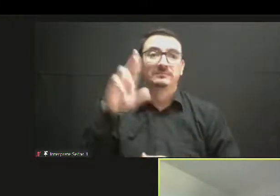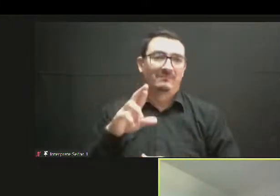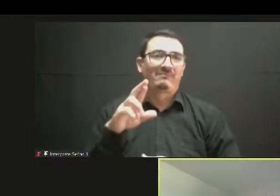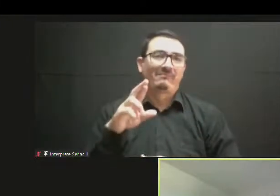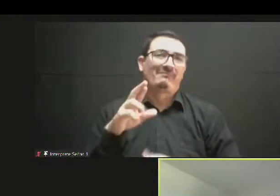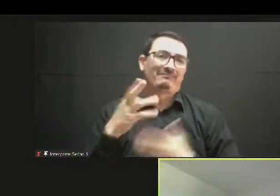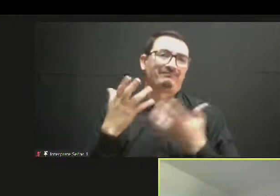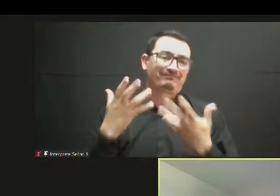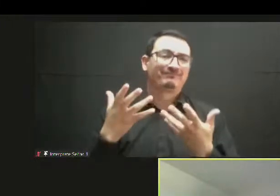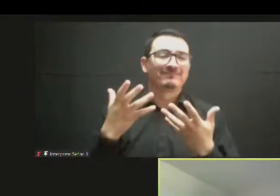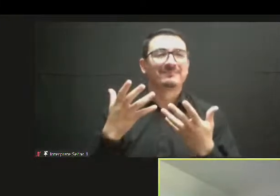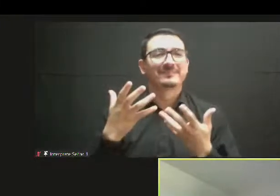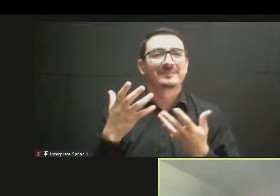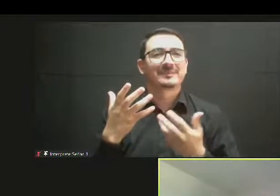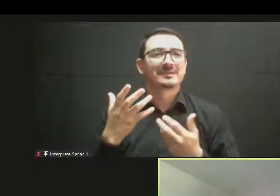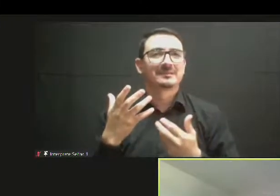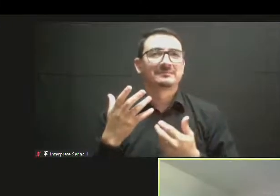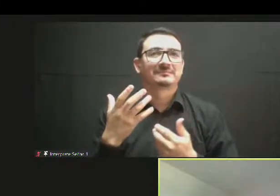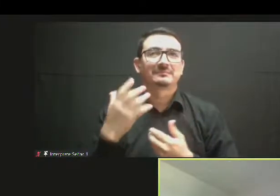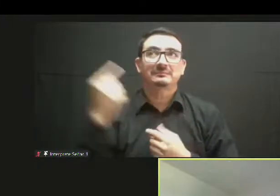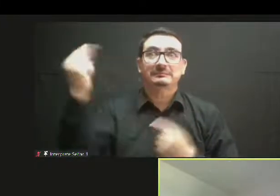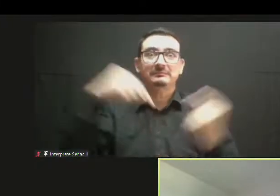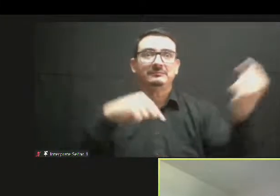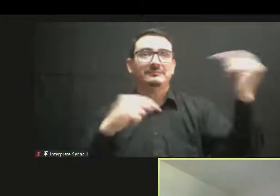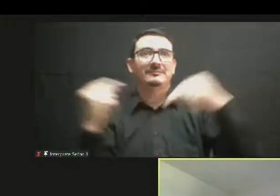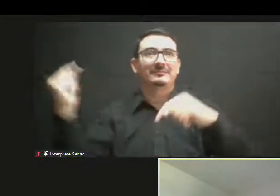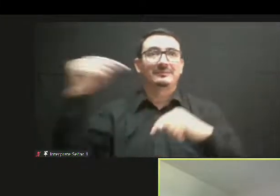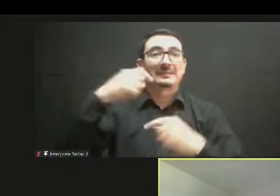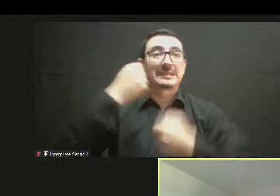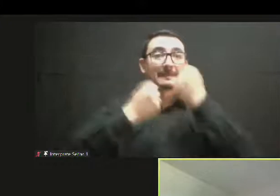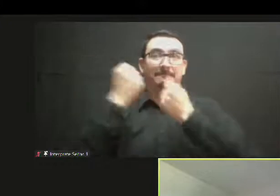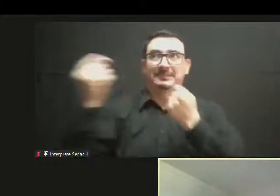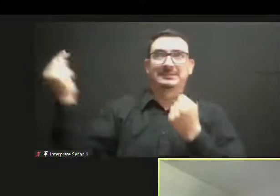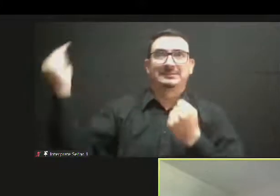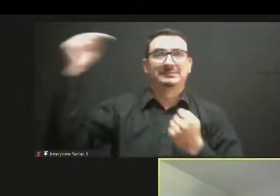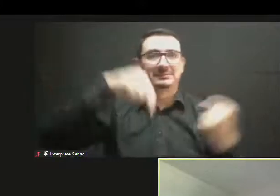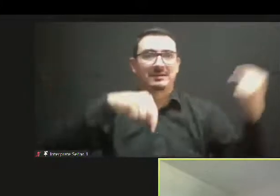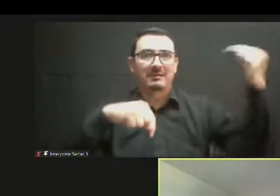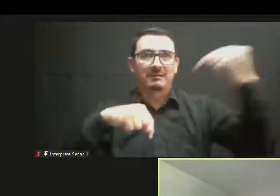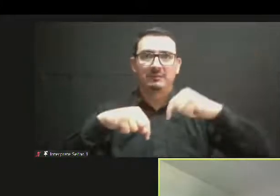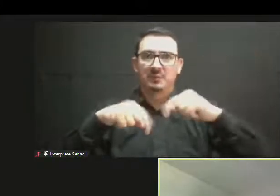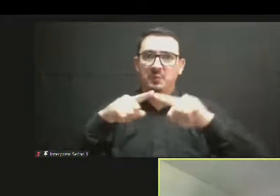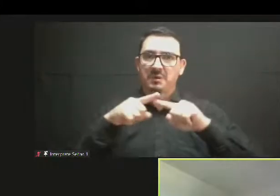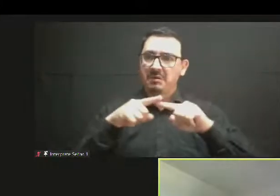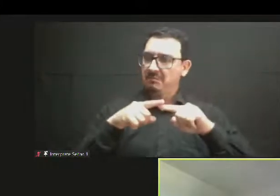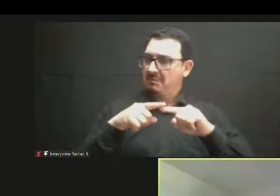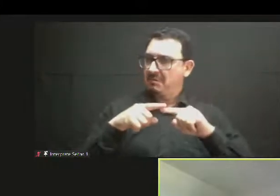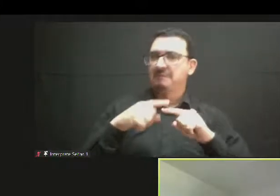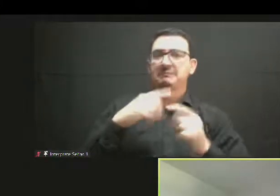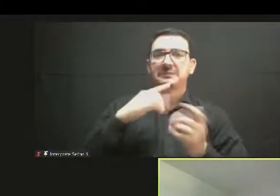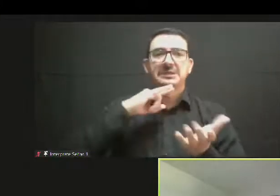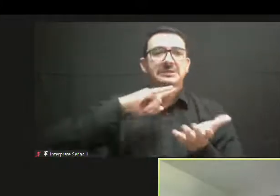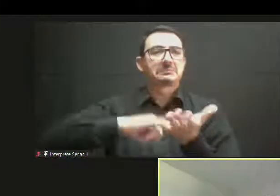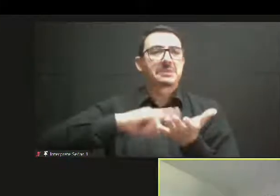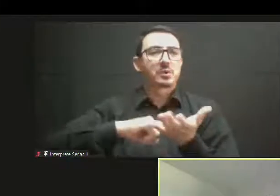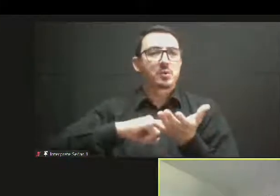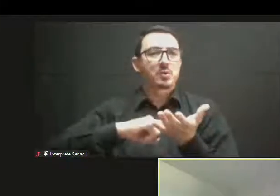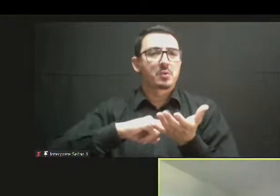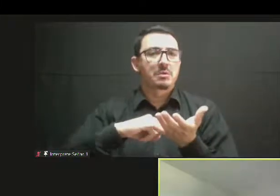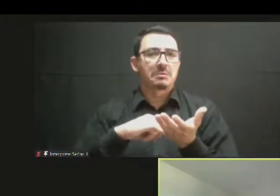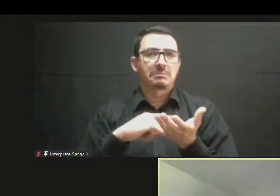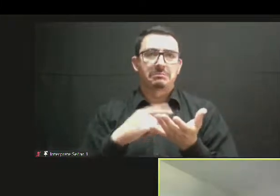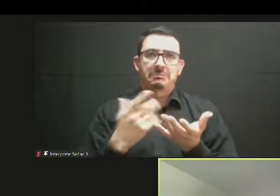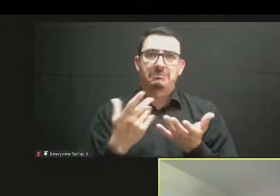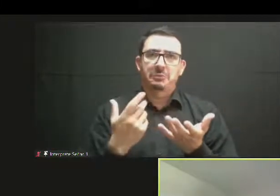language. Actually, our 4 top languages that we are providing services out of the country are English, and on top of